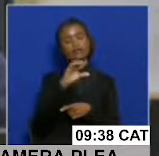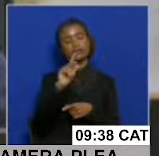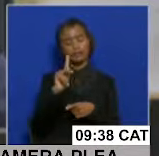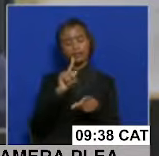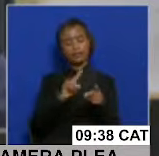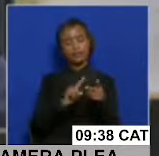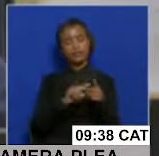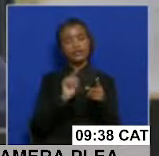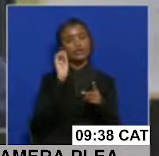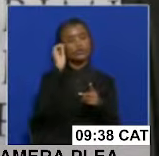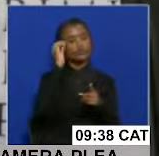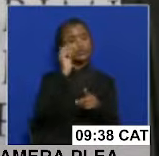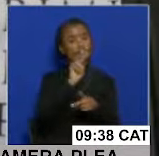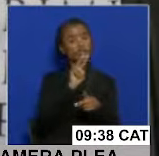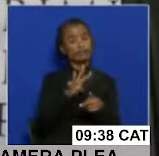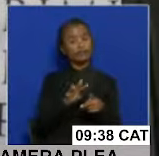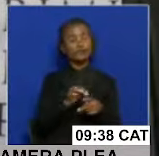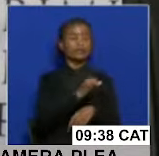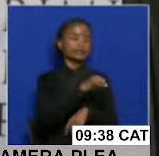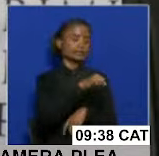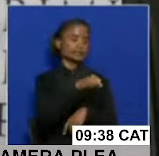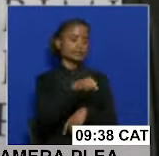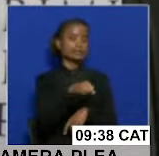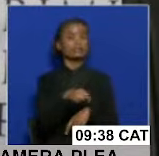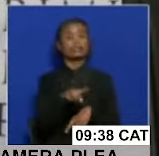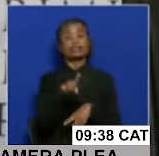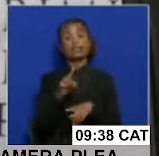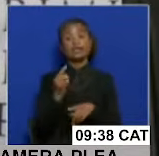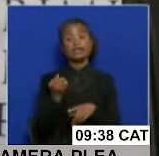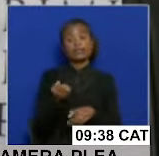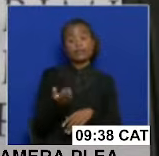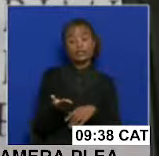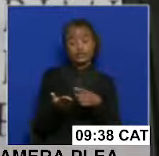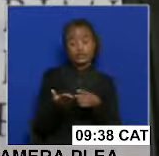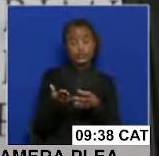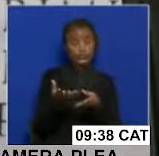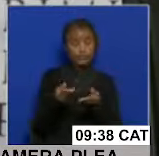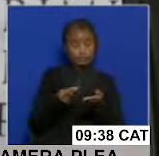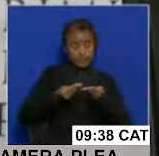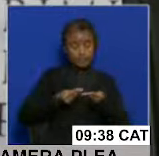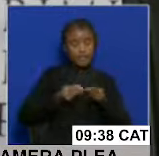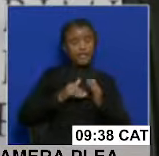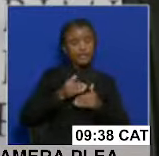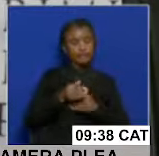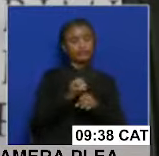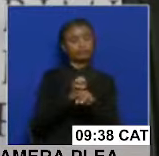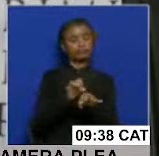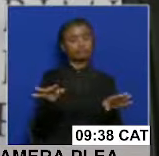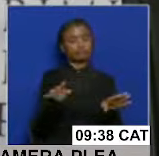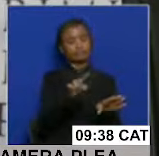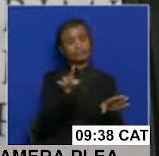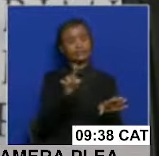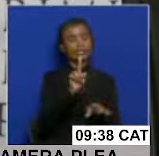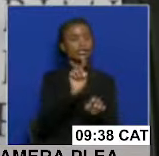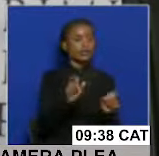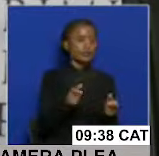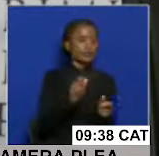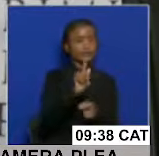after the application was distributed to the press. Thank you. Thank you, Mr. Law.